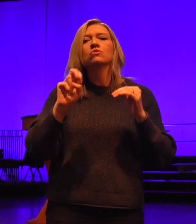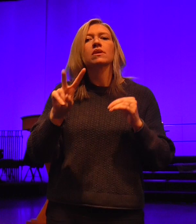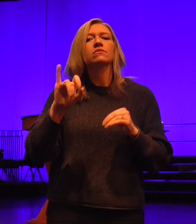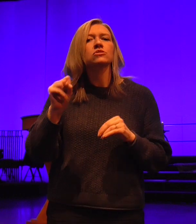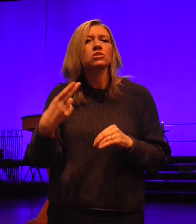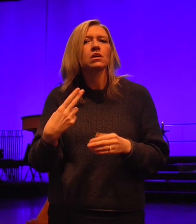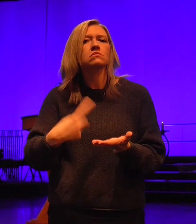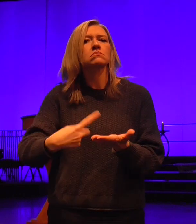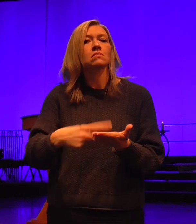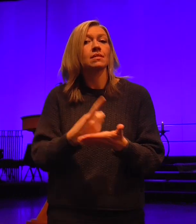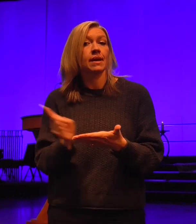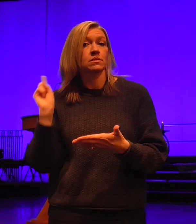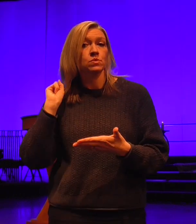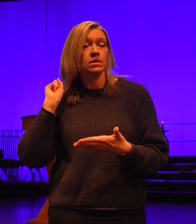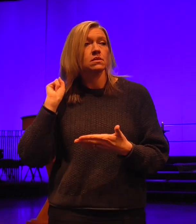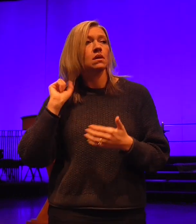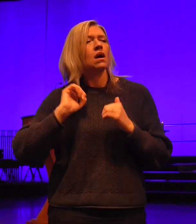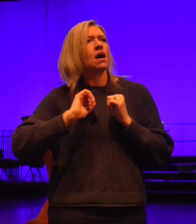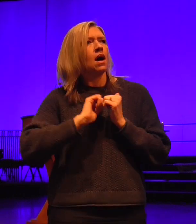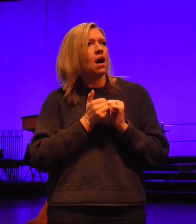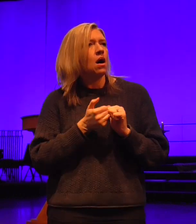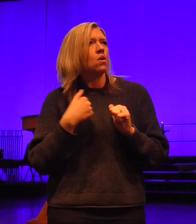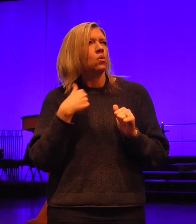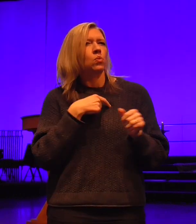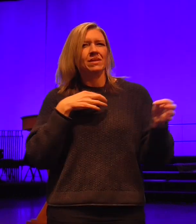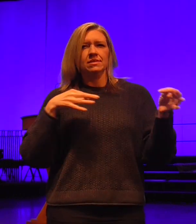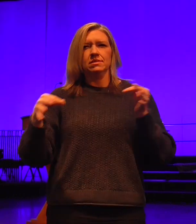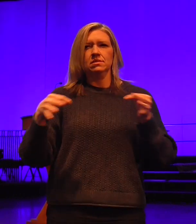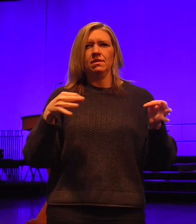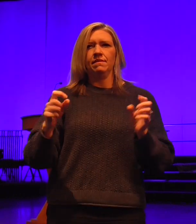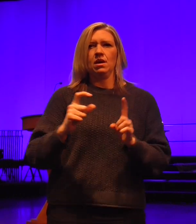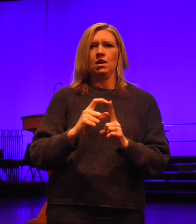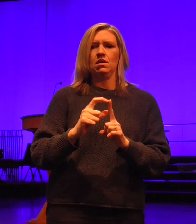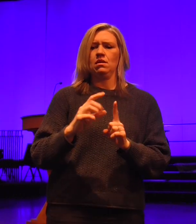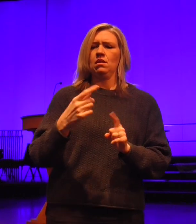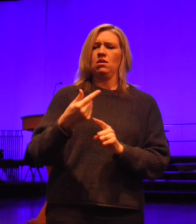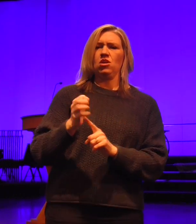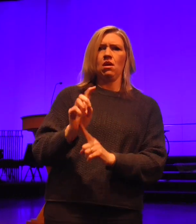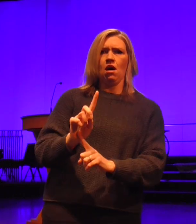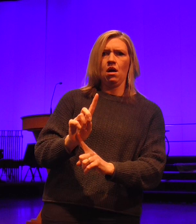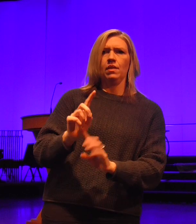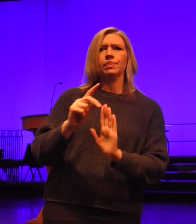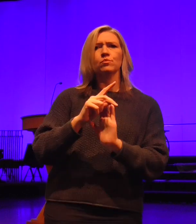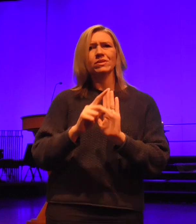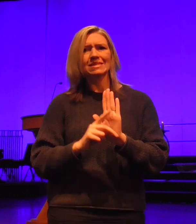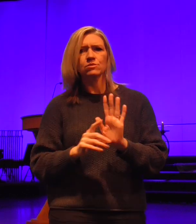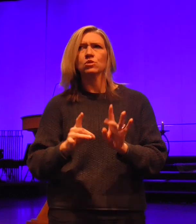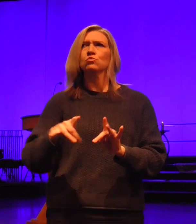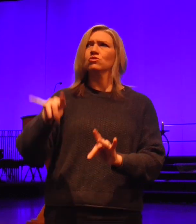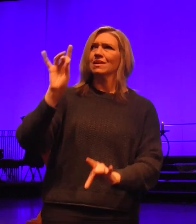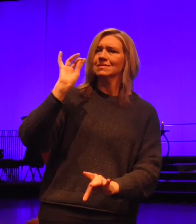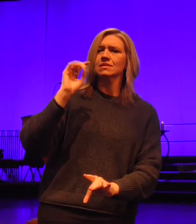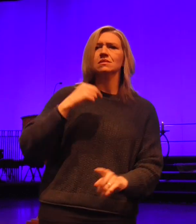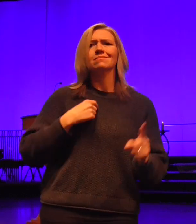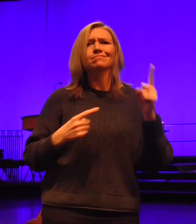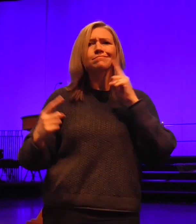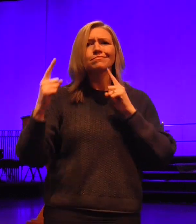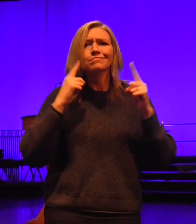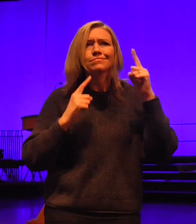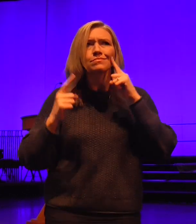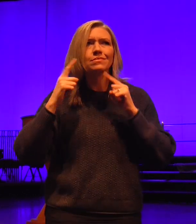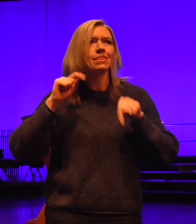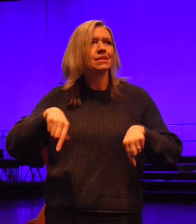week. The way we define God, the principle, the presence, you've heard it throughout our whole service today,